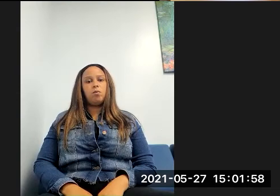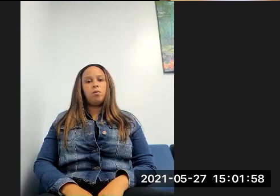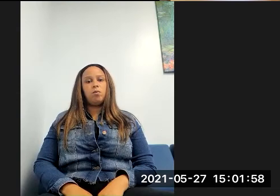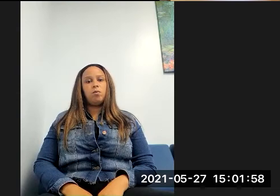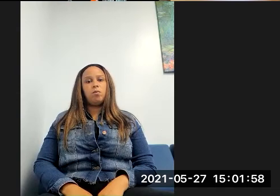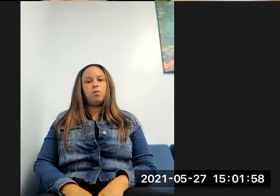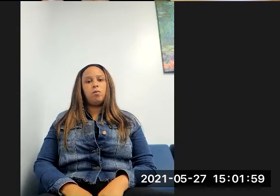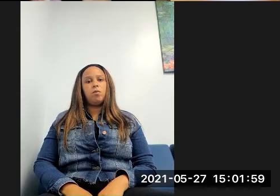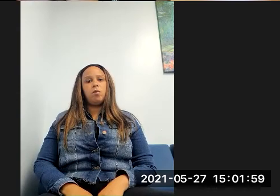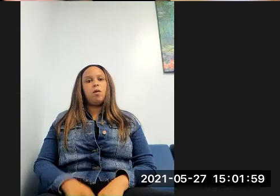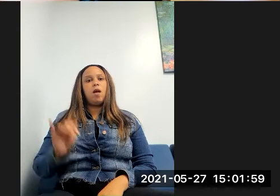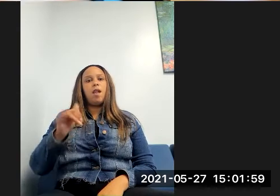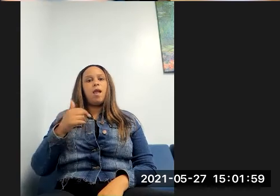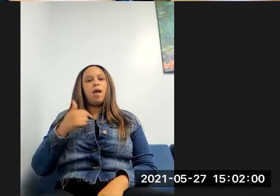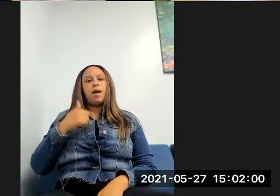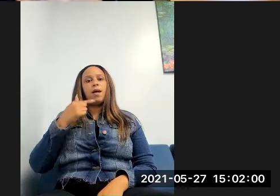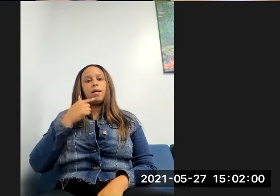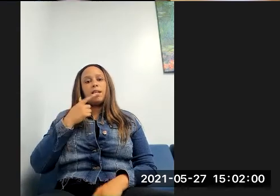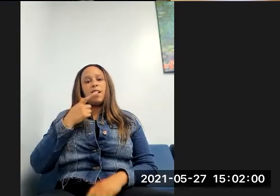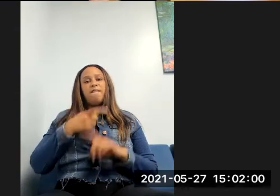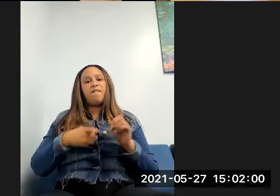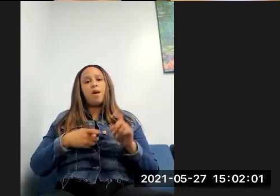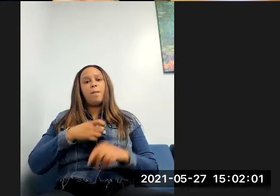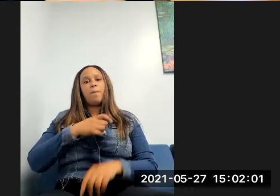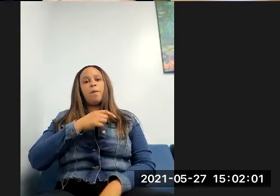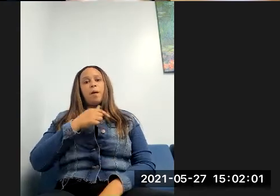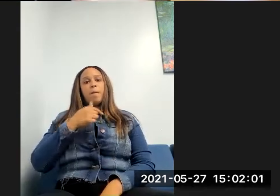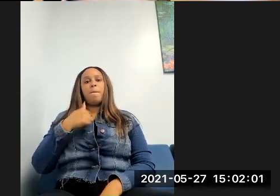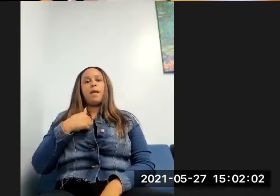And as I said, from a clinic standpoint,